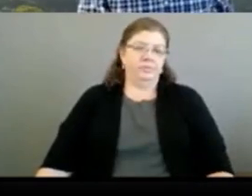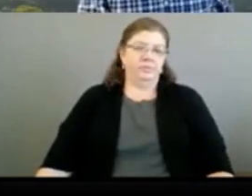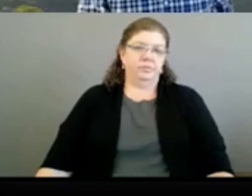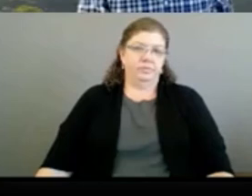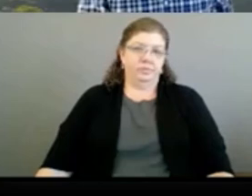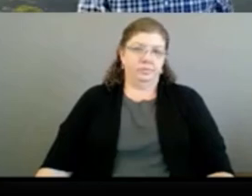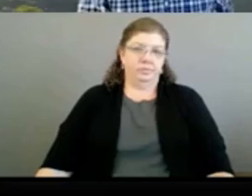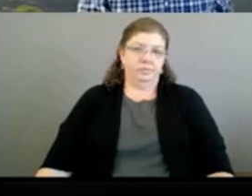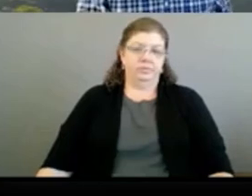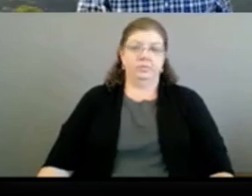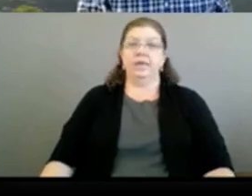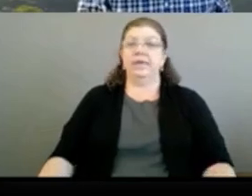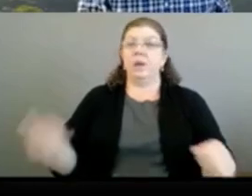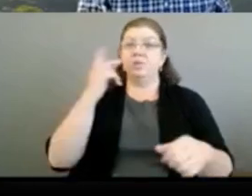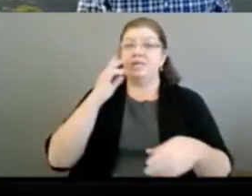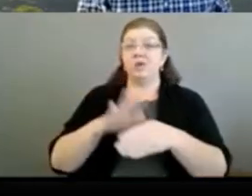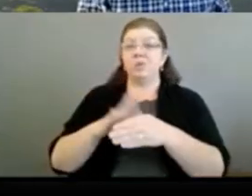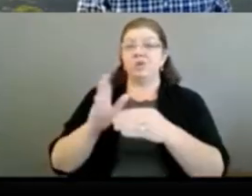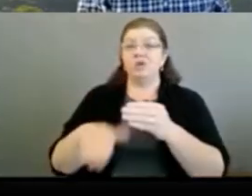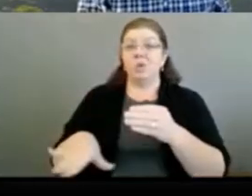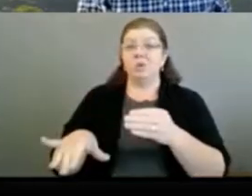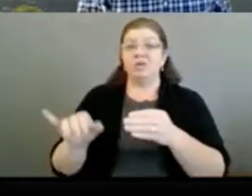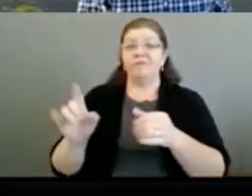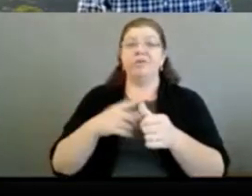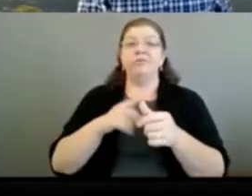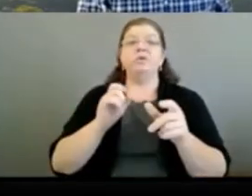Can we see the results to the first question?